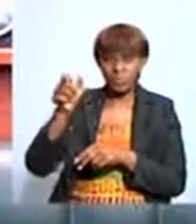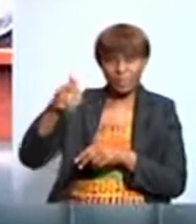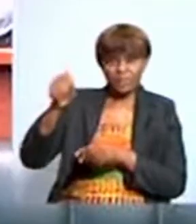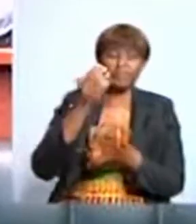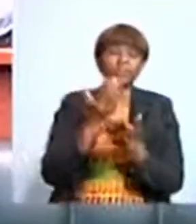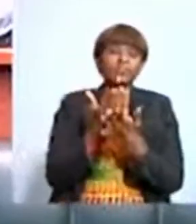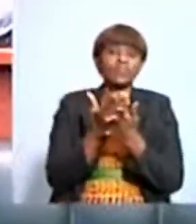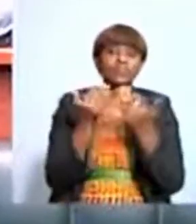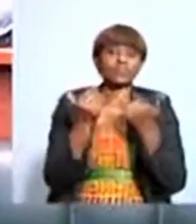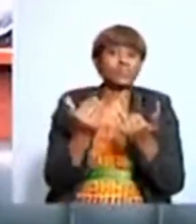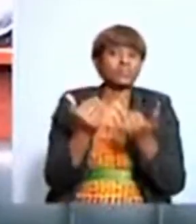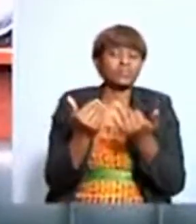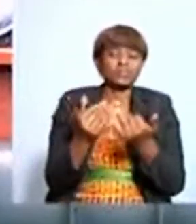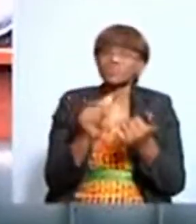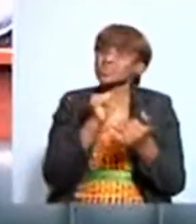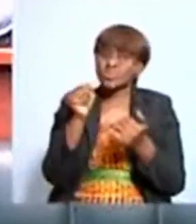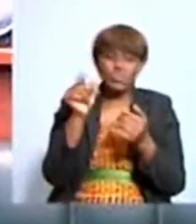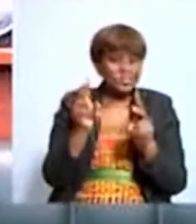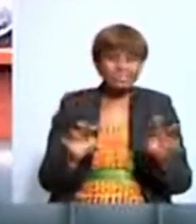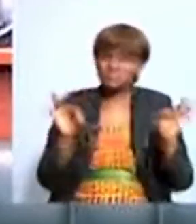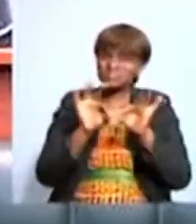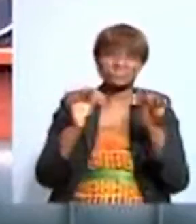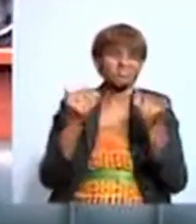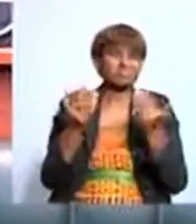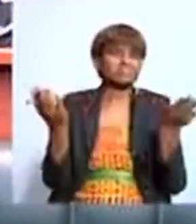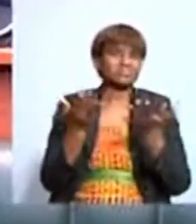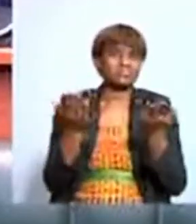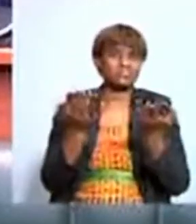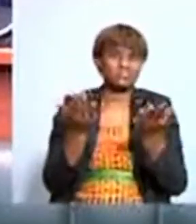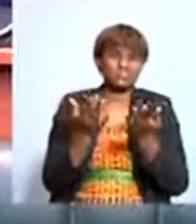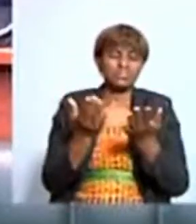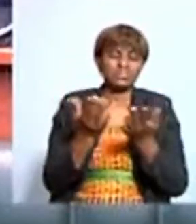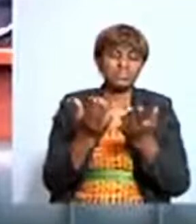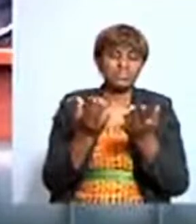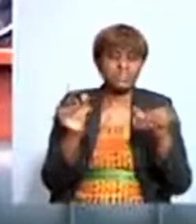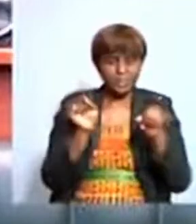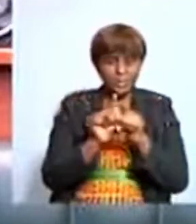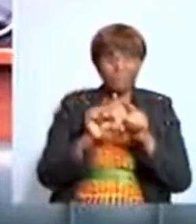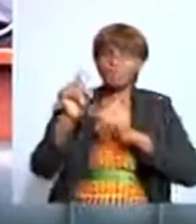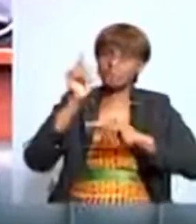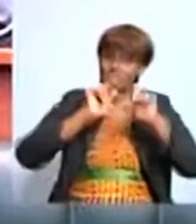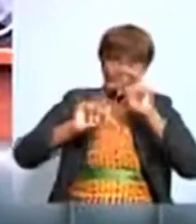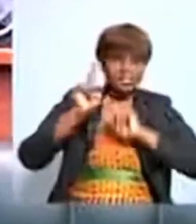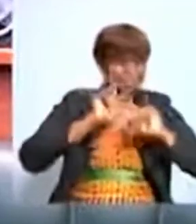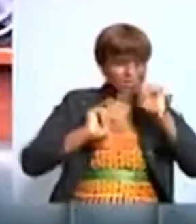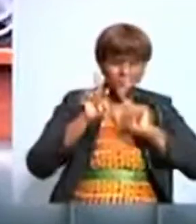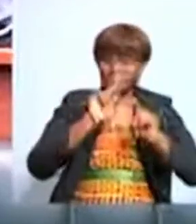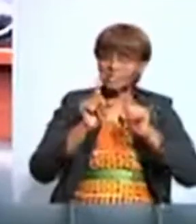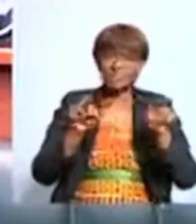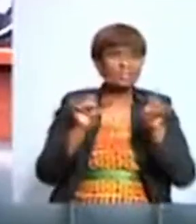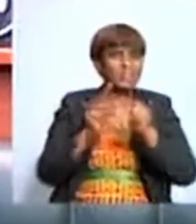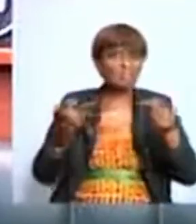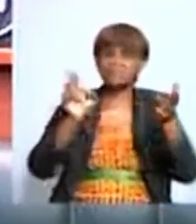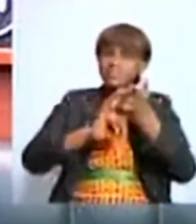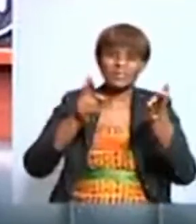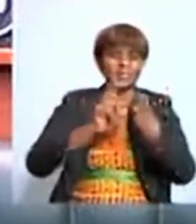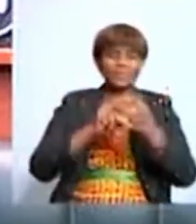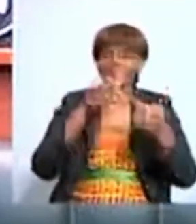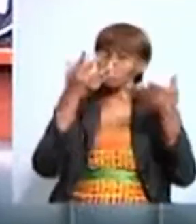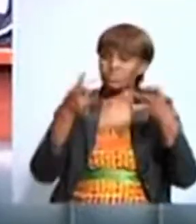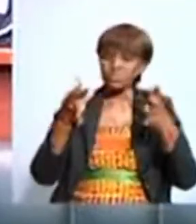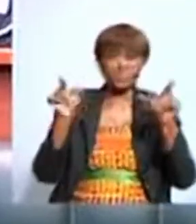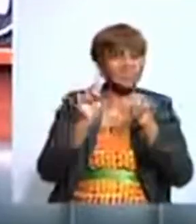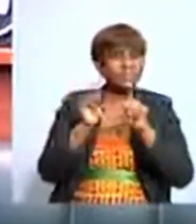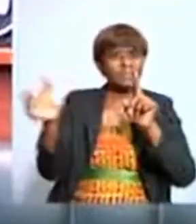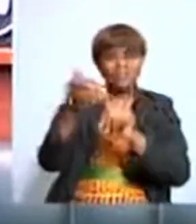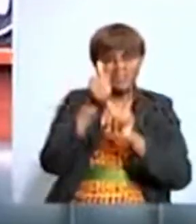is therefore not necessary to belabor the point. It has already been done and achieved, and